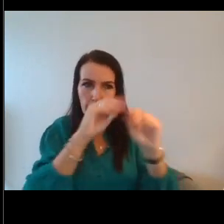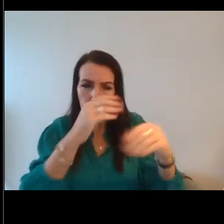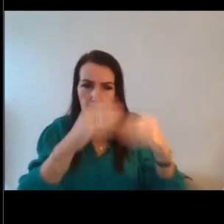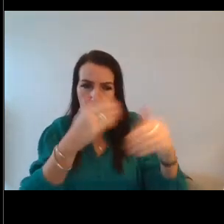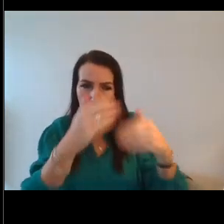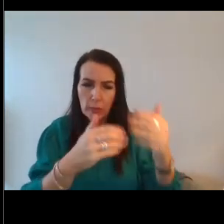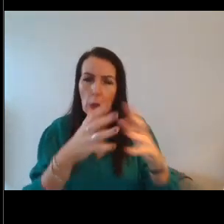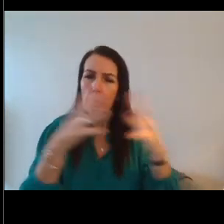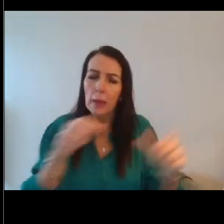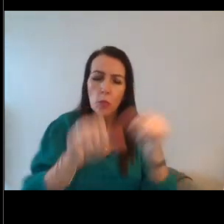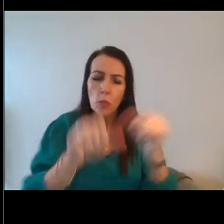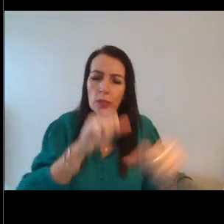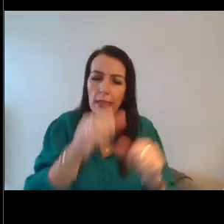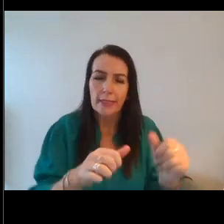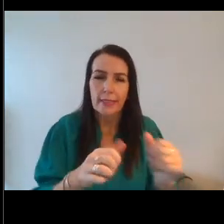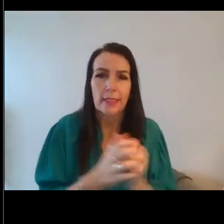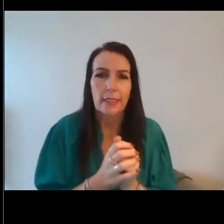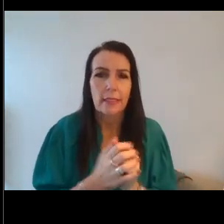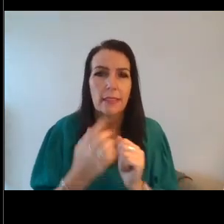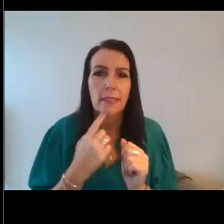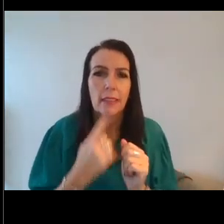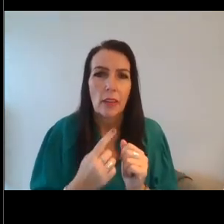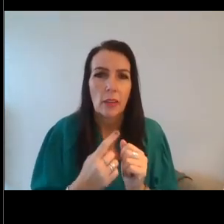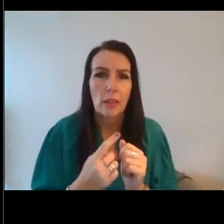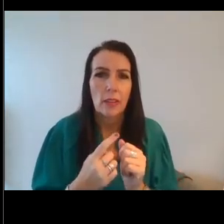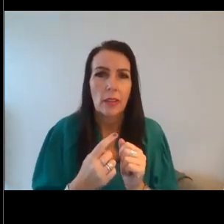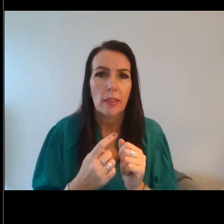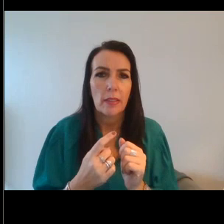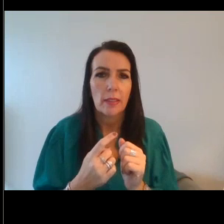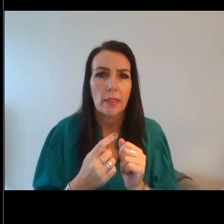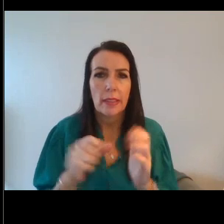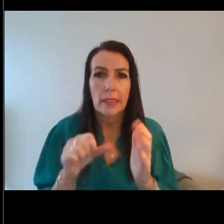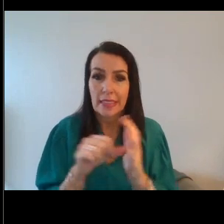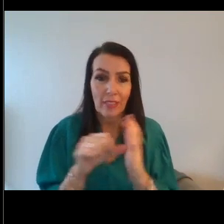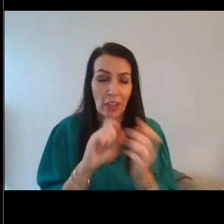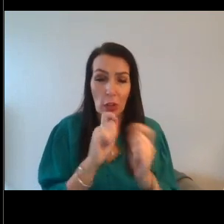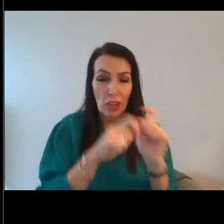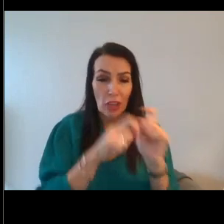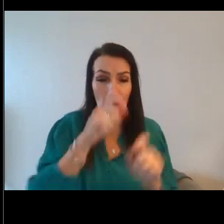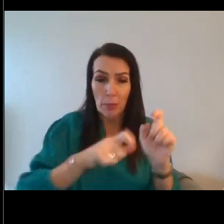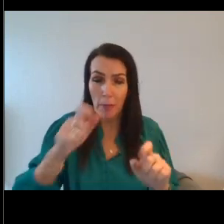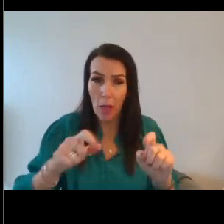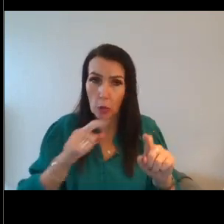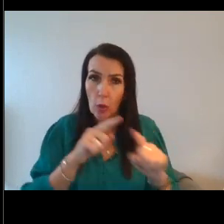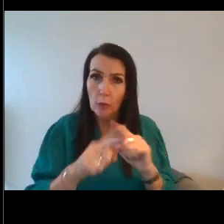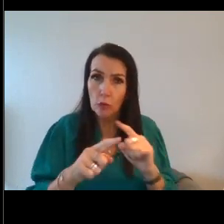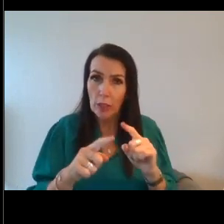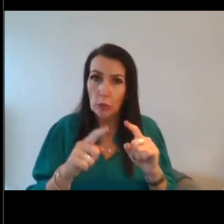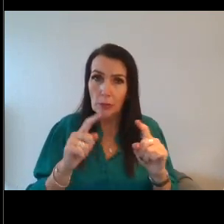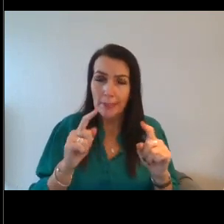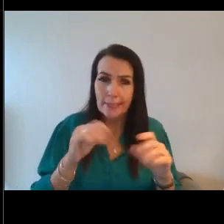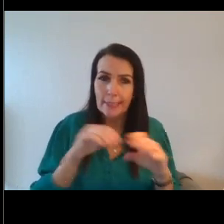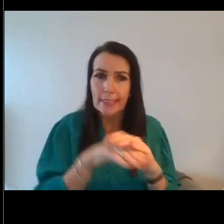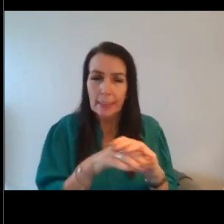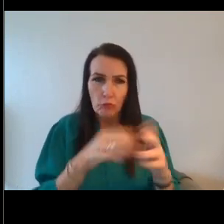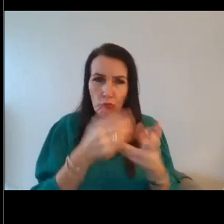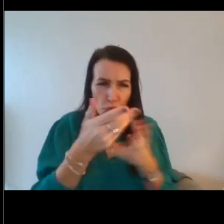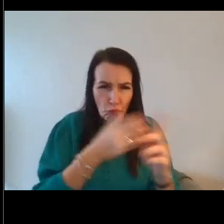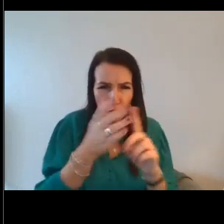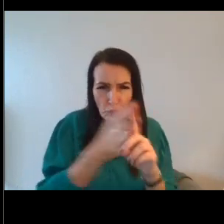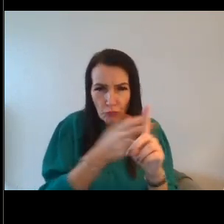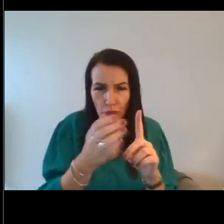I've always said, my mantra has been, it's easy to change buildings, it's difficult to change people. So